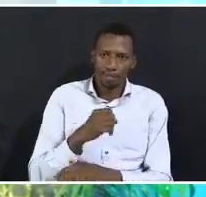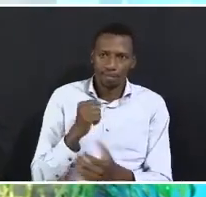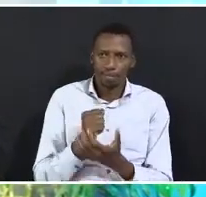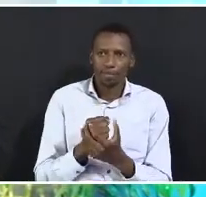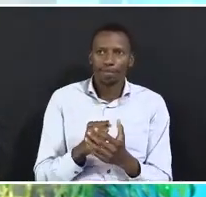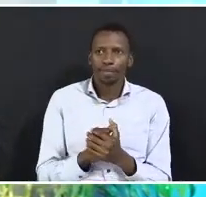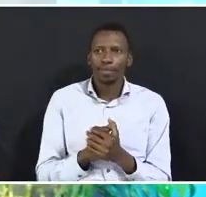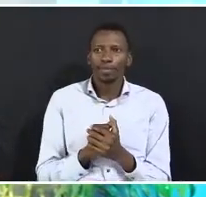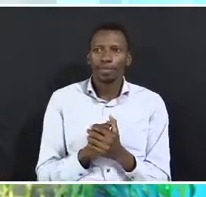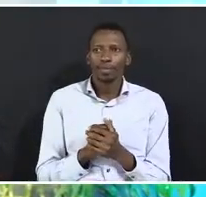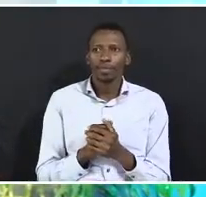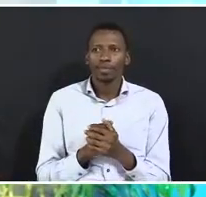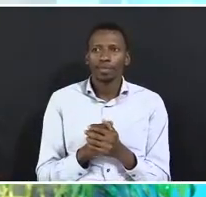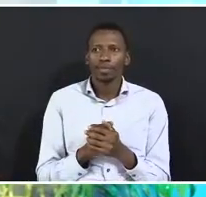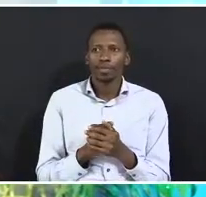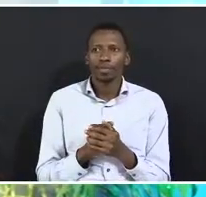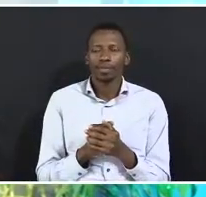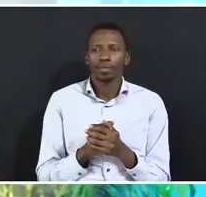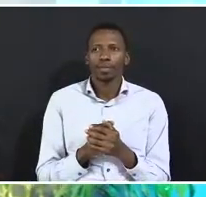My friend,